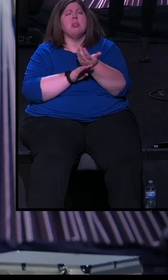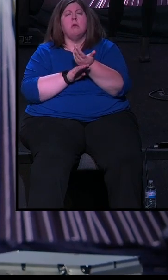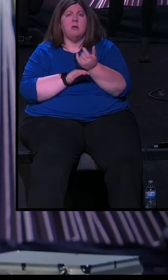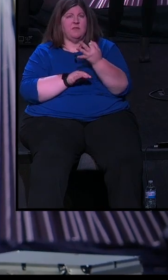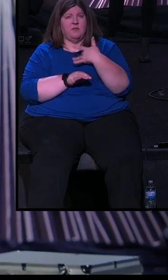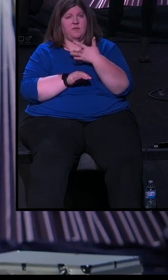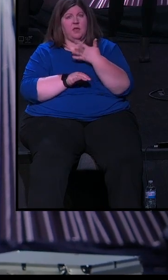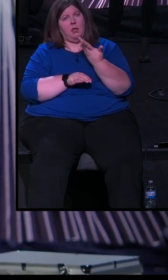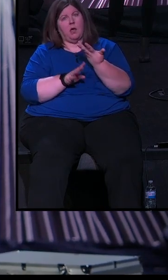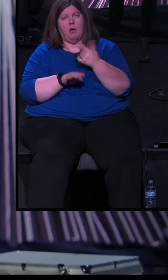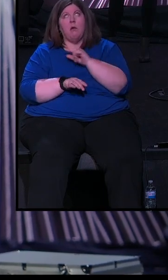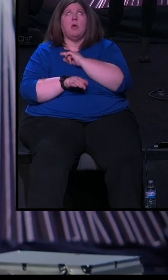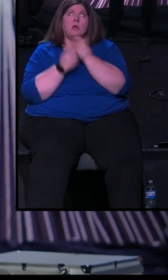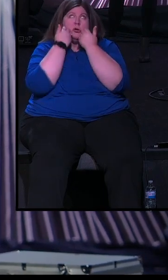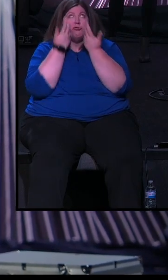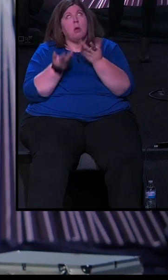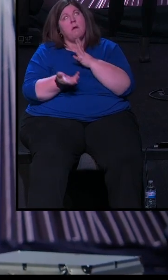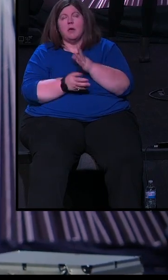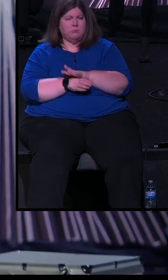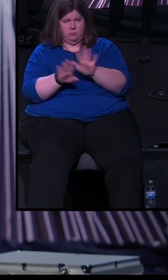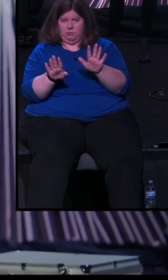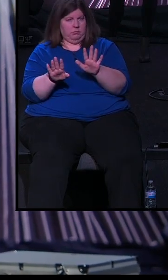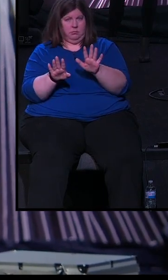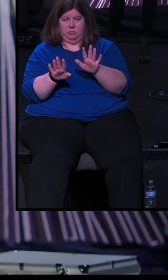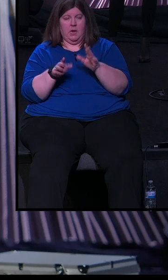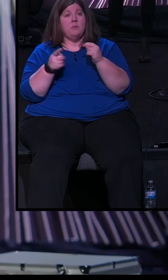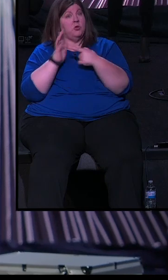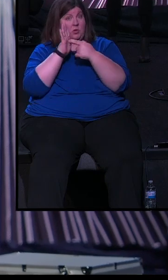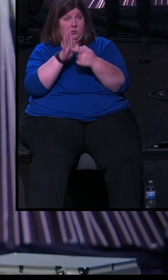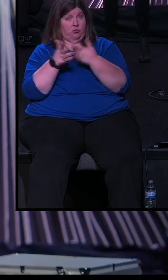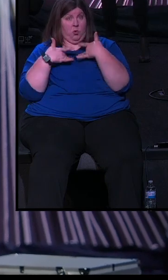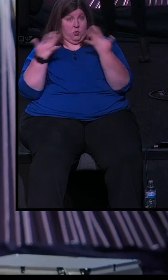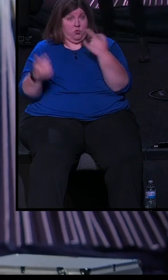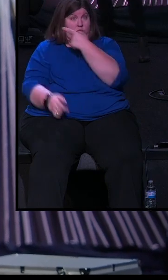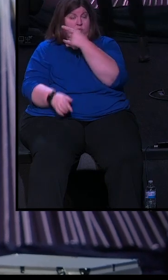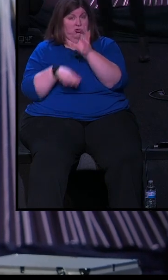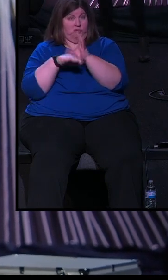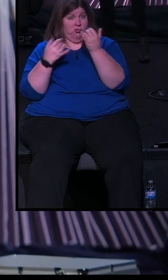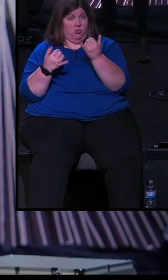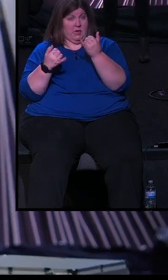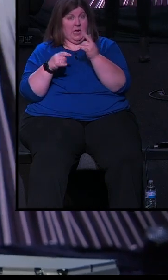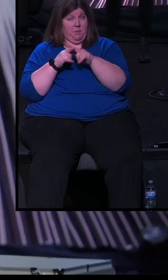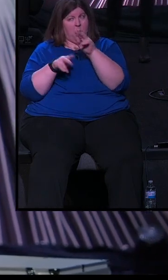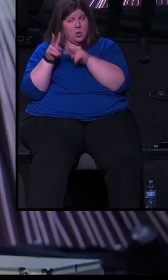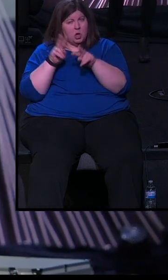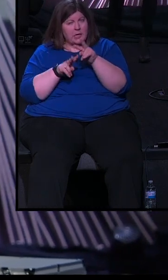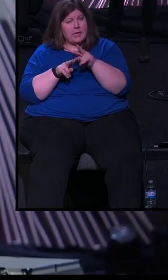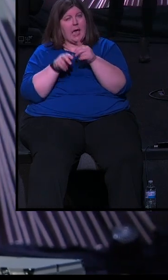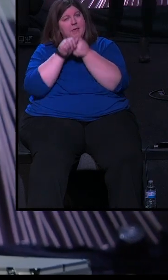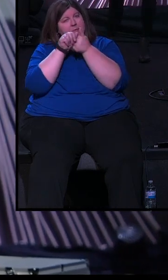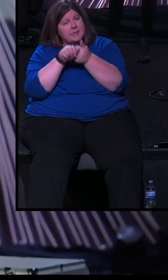like I guilted you or shamed you or what I'm trying to show is this is kind of where we're at as a church right now, but we're looking at the discipleship